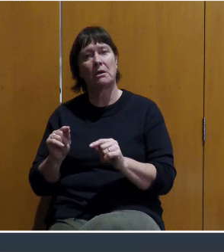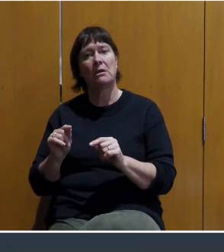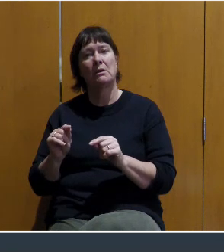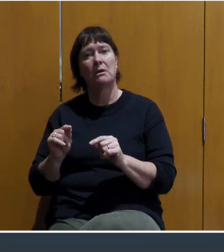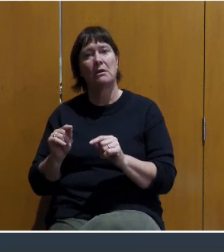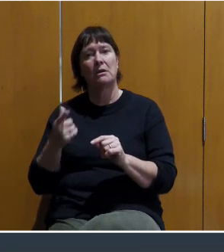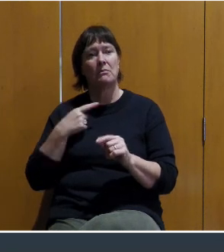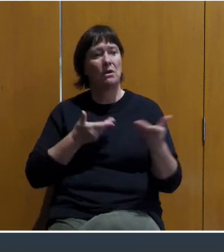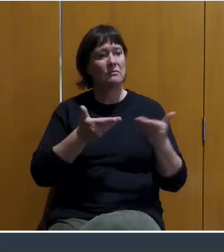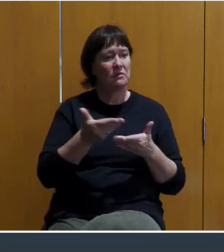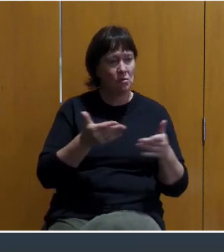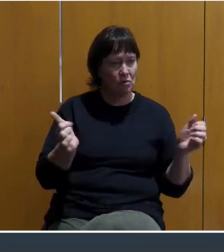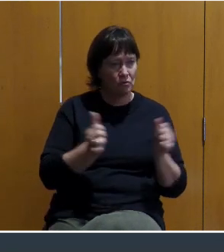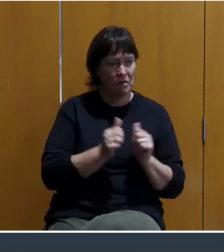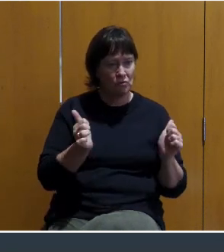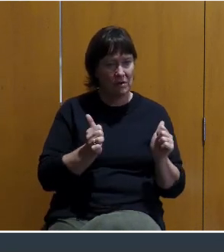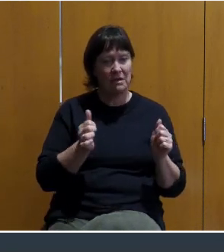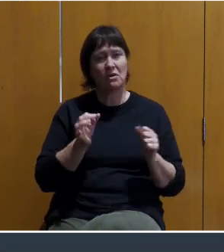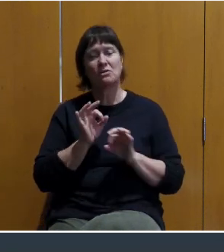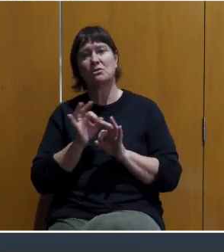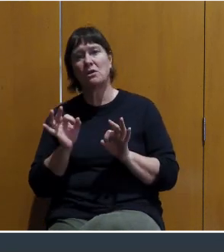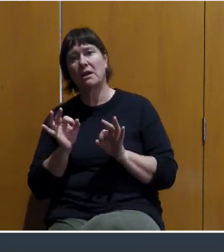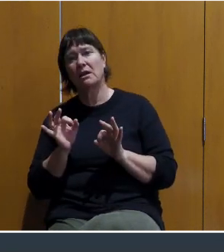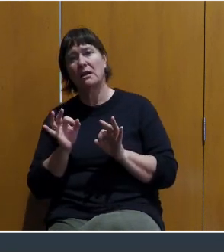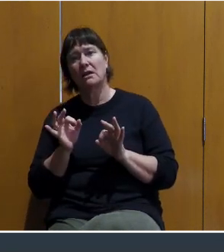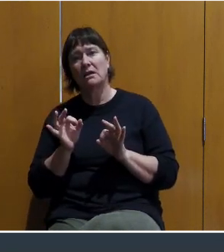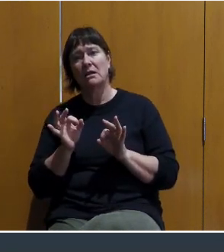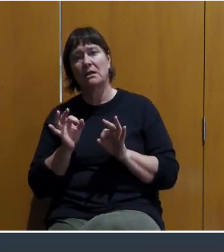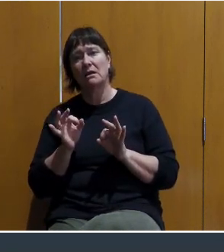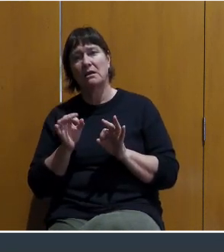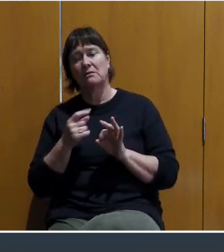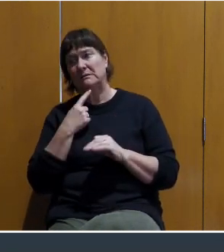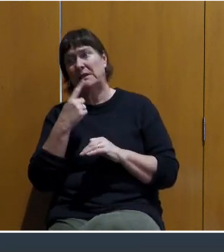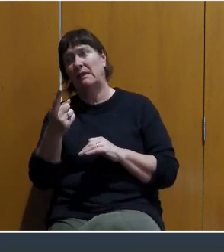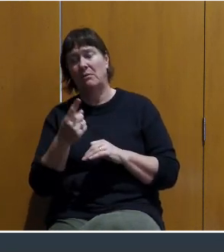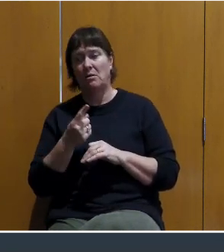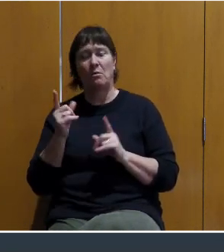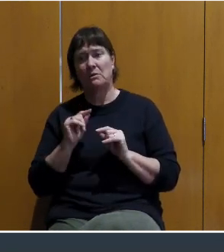been consulted on and agreed. So it's not like we're just trying to tell people where we've landed.